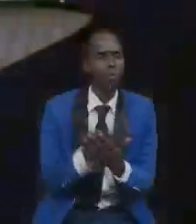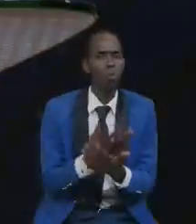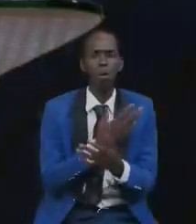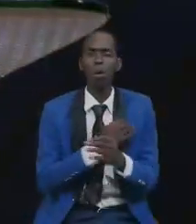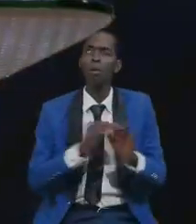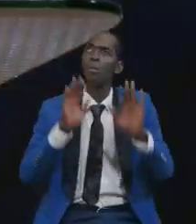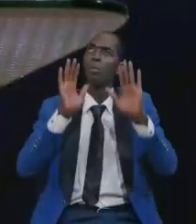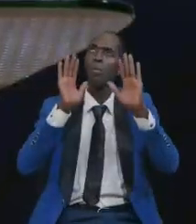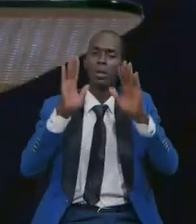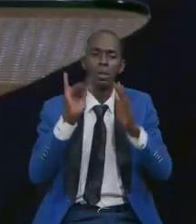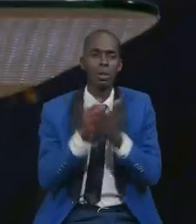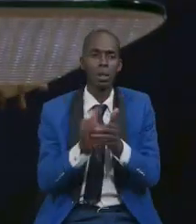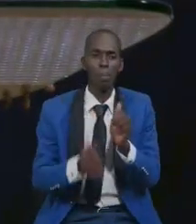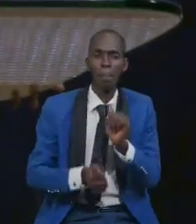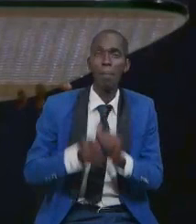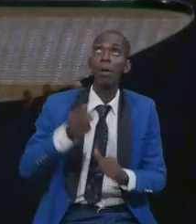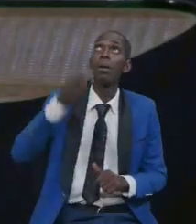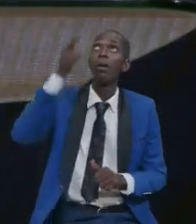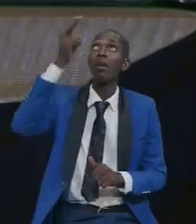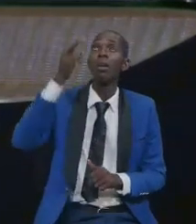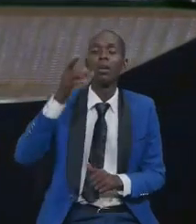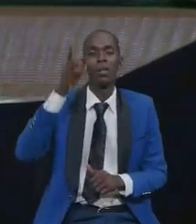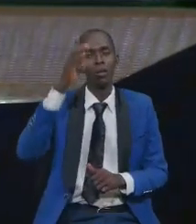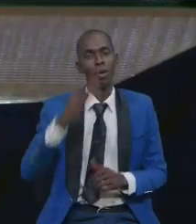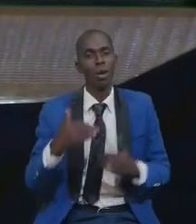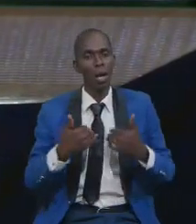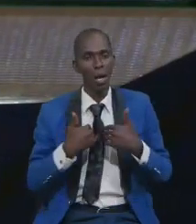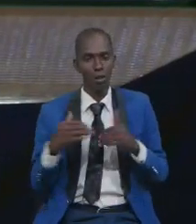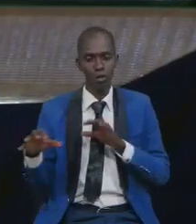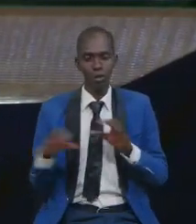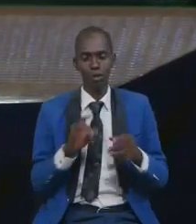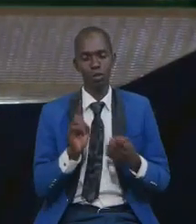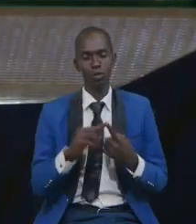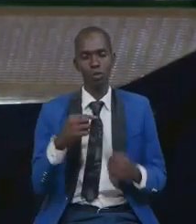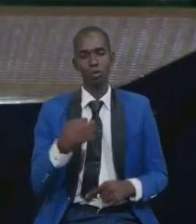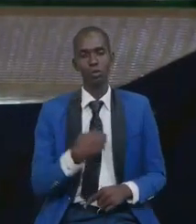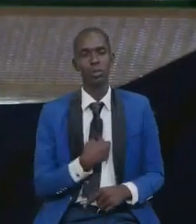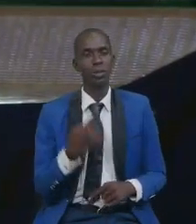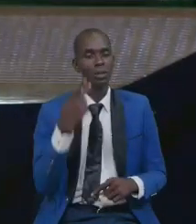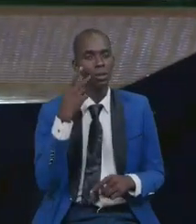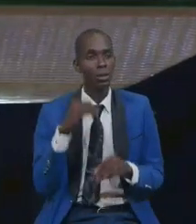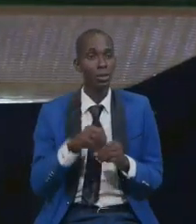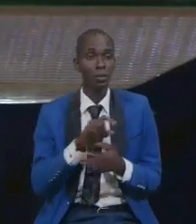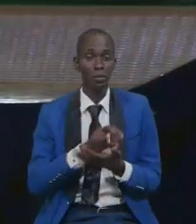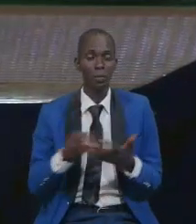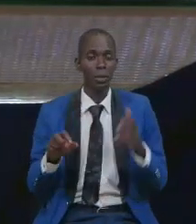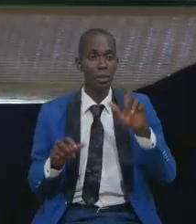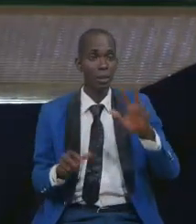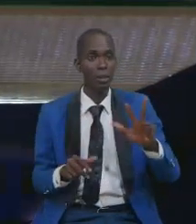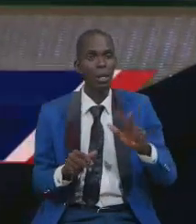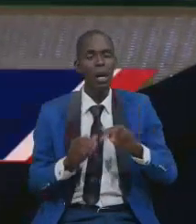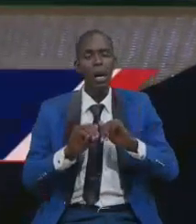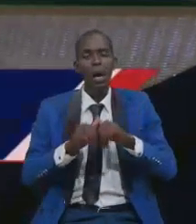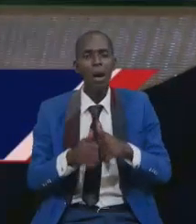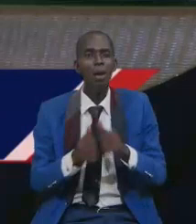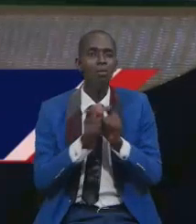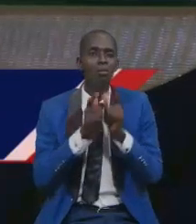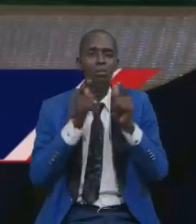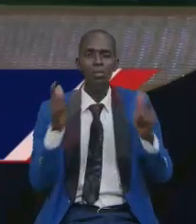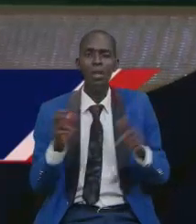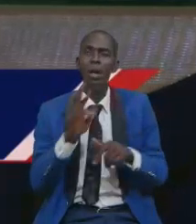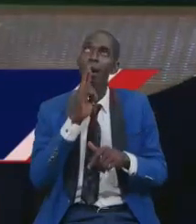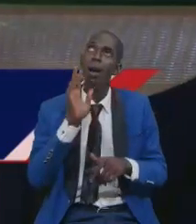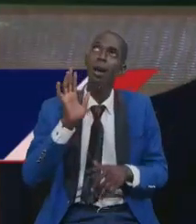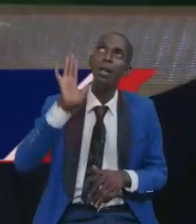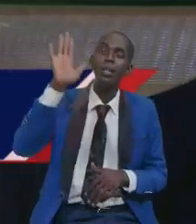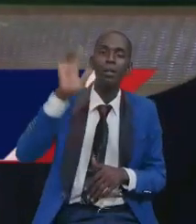God has wrought toward me. And then in verse 3, he tells us about God now, how great are his